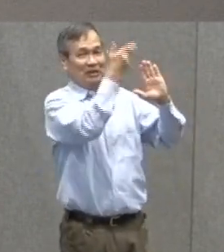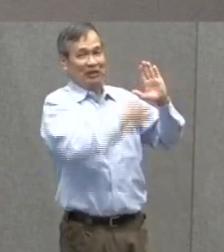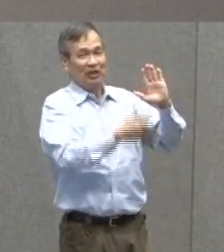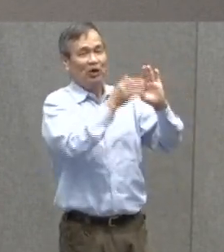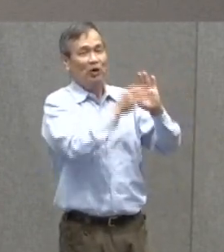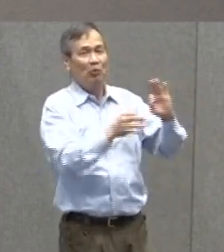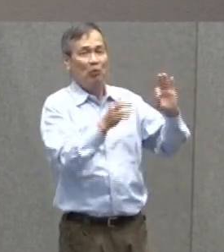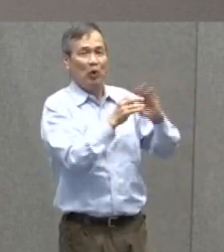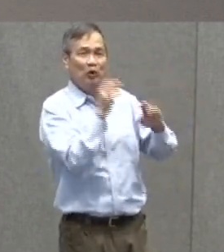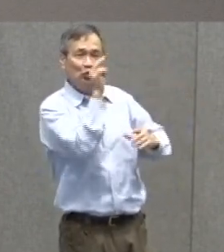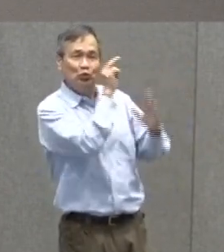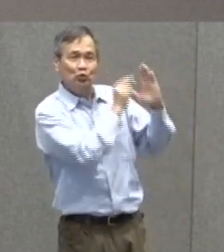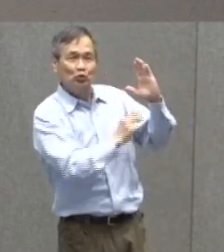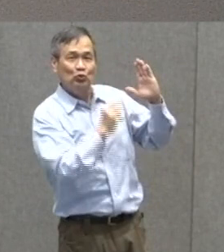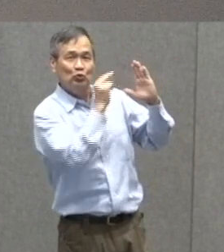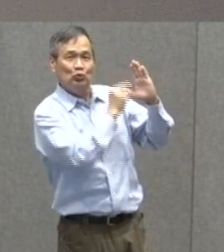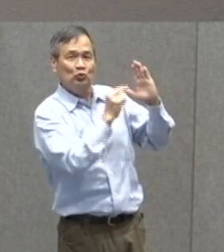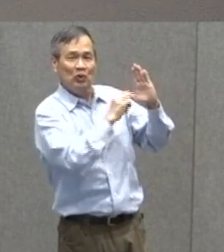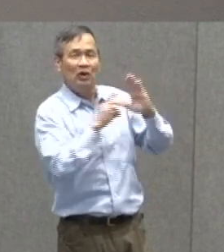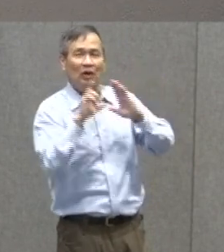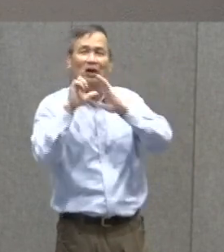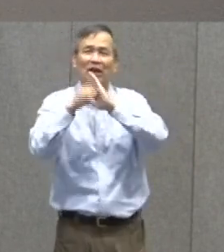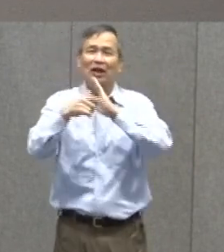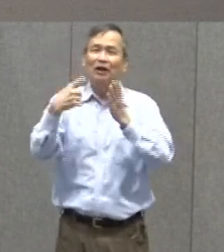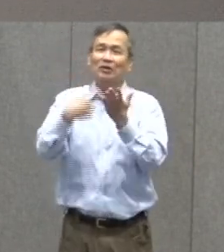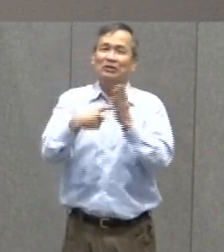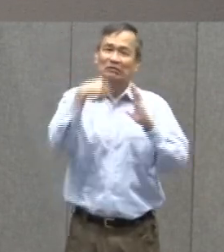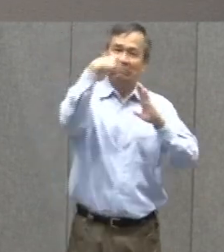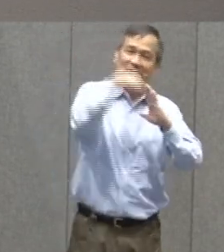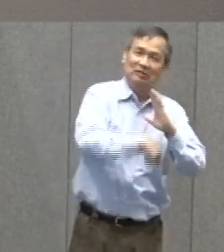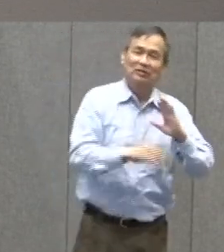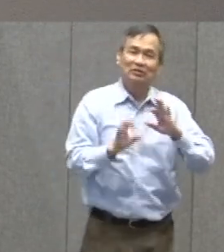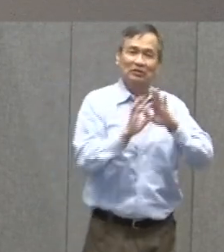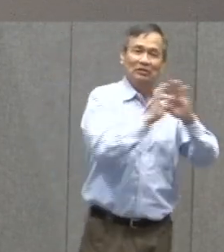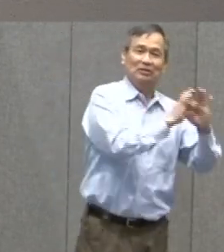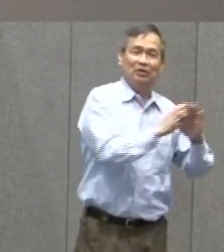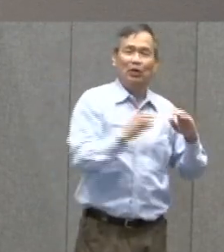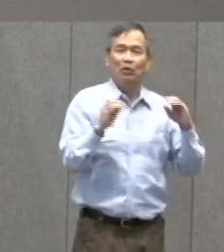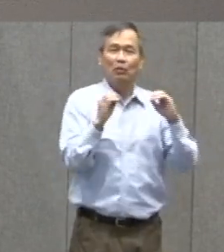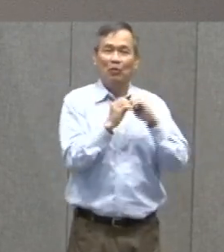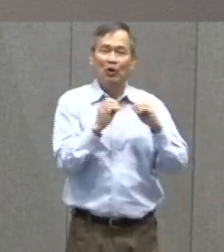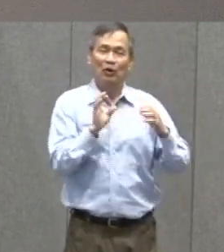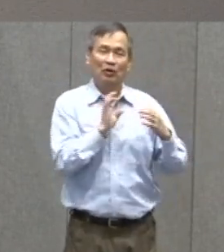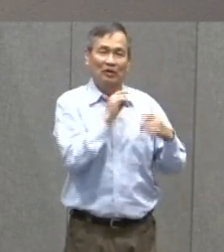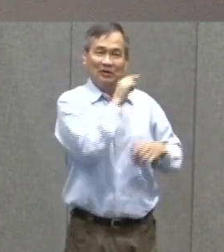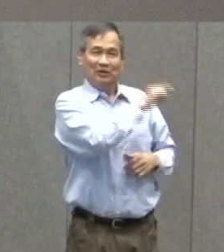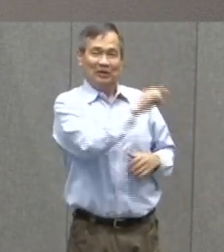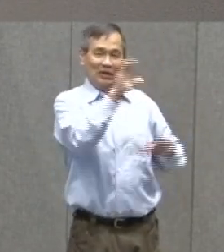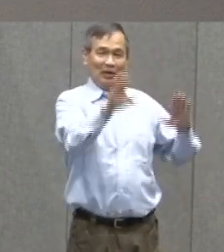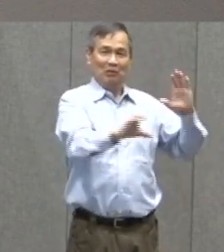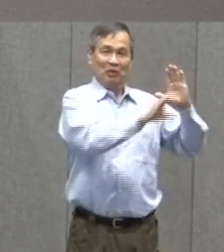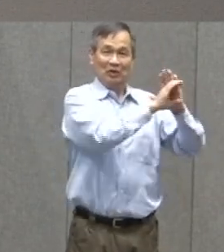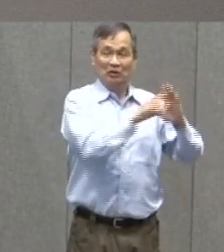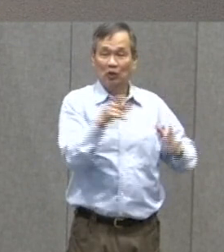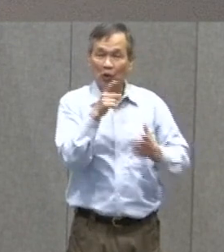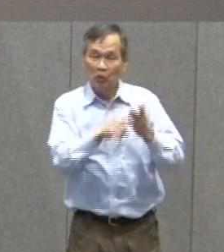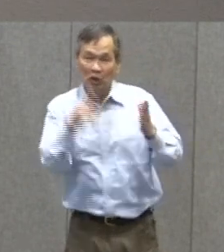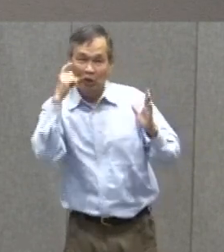at it. We will return back to it to see your observations and questions that you may